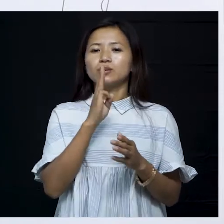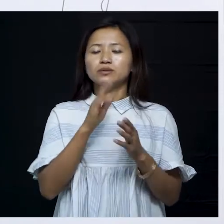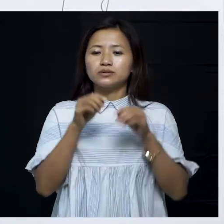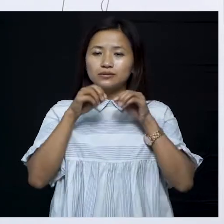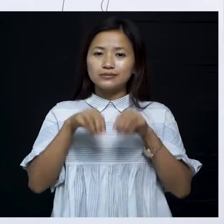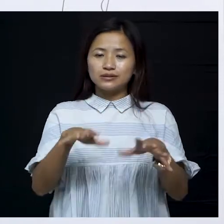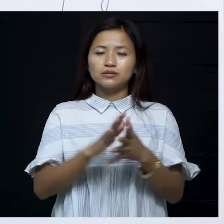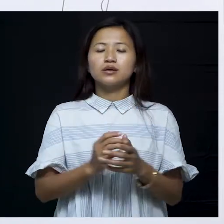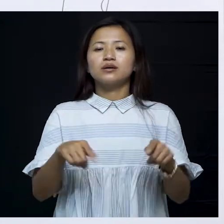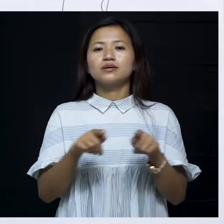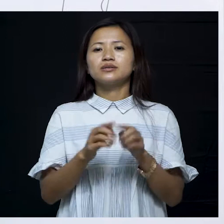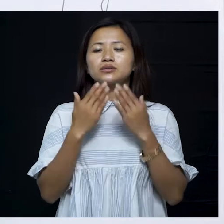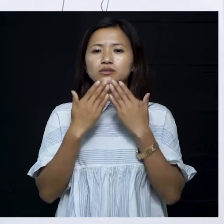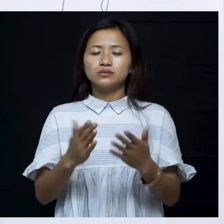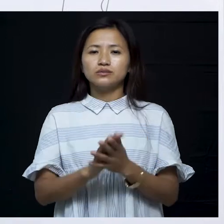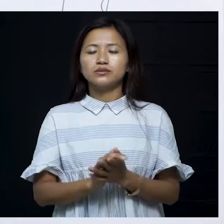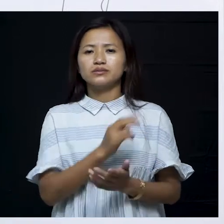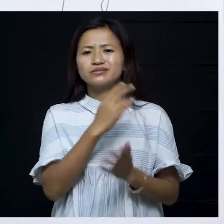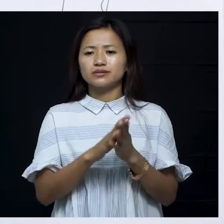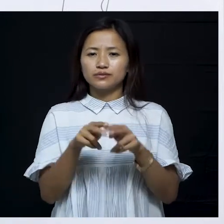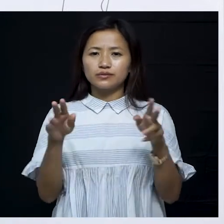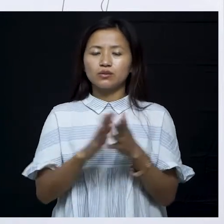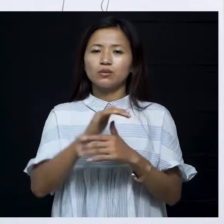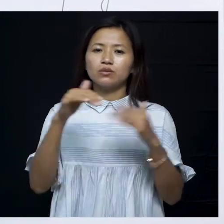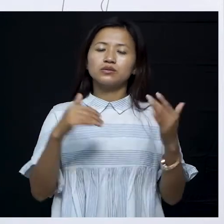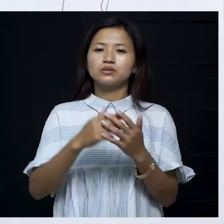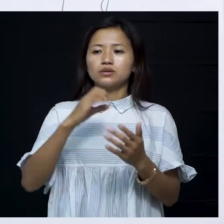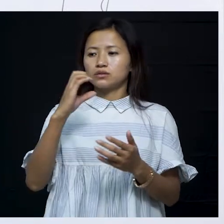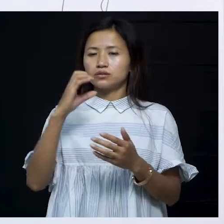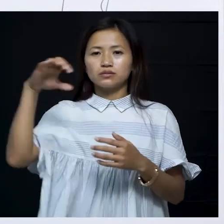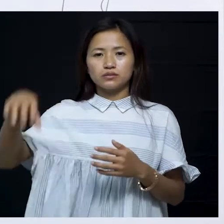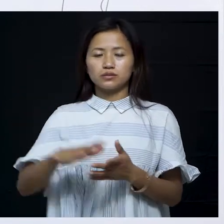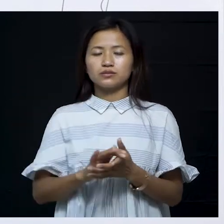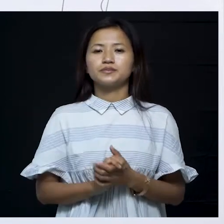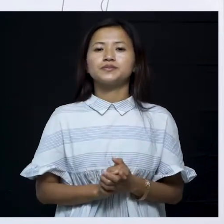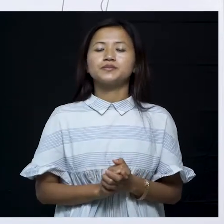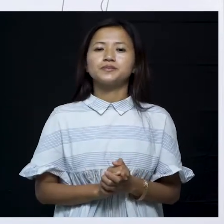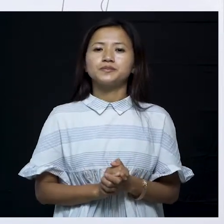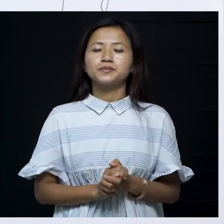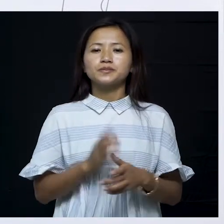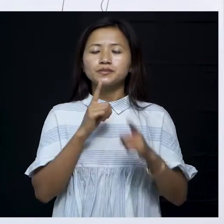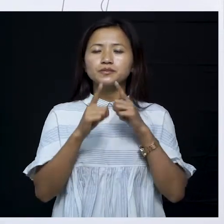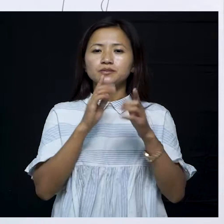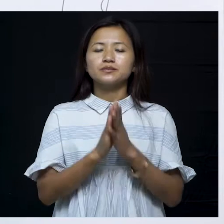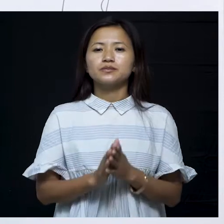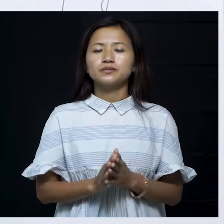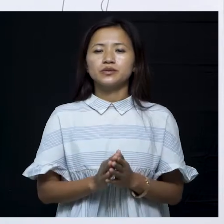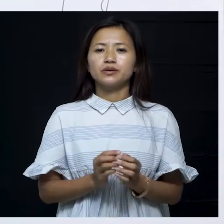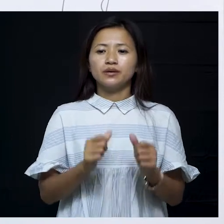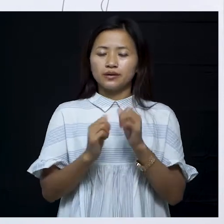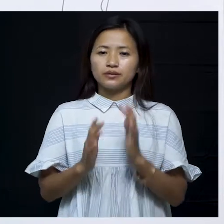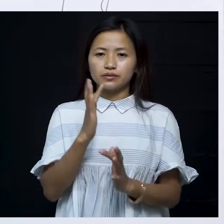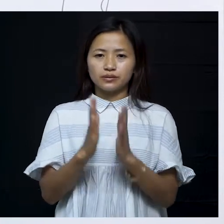to the advancements of Indian country as a whole, all right? Now, I've explained to you about the